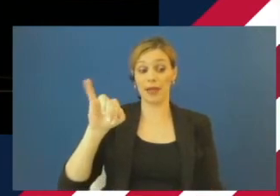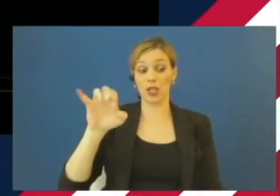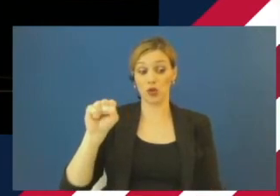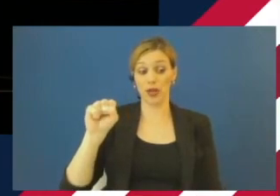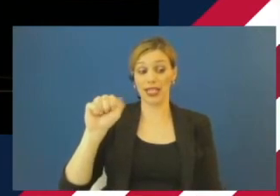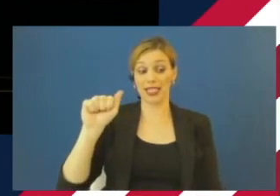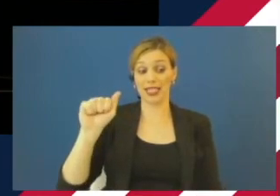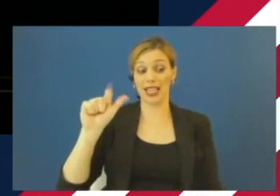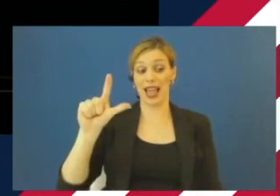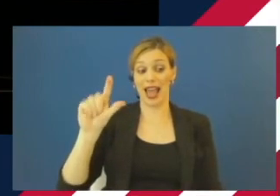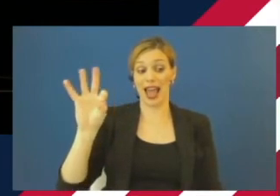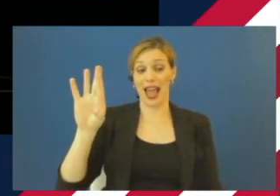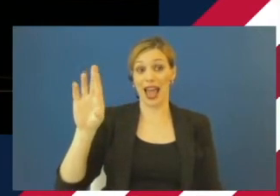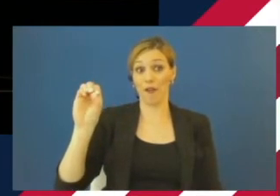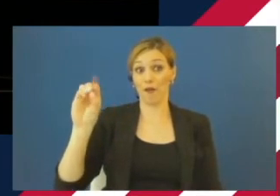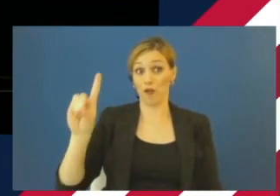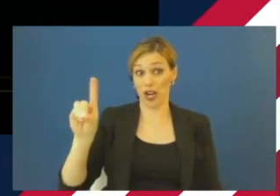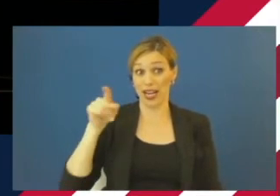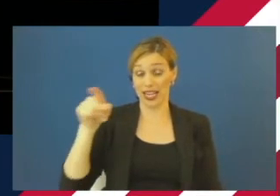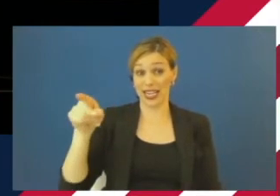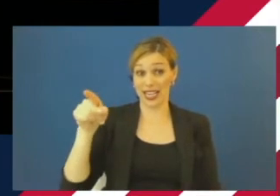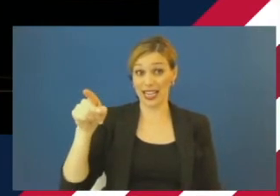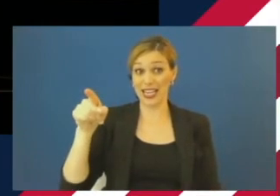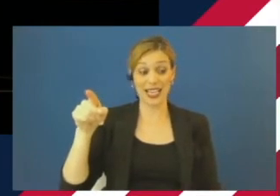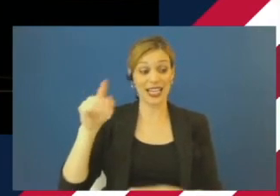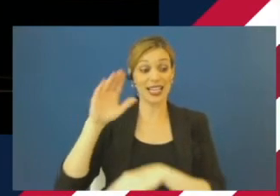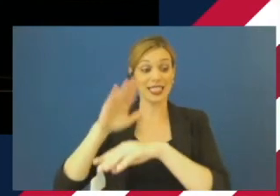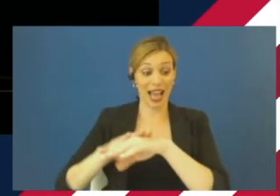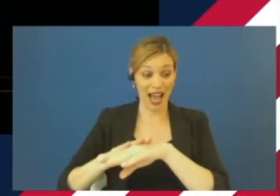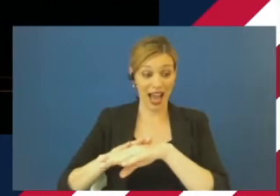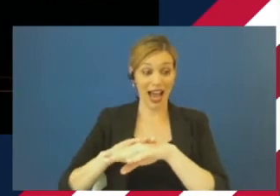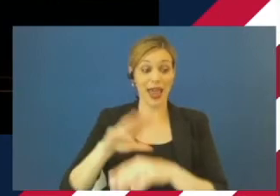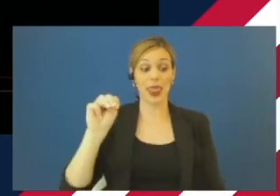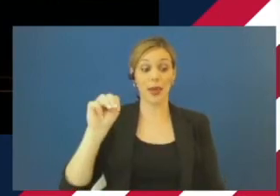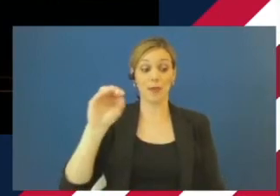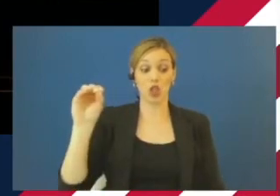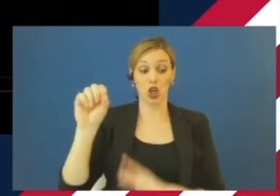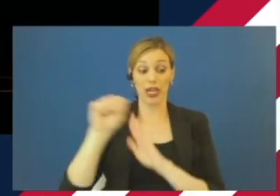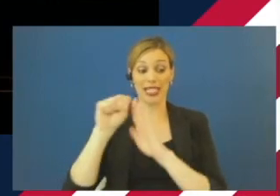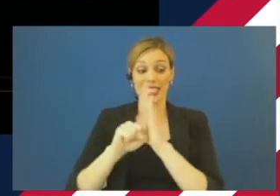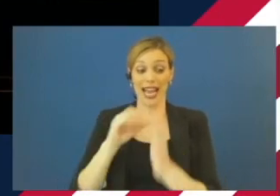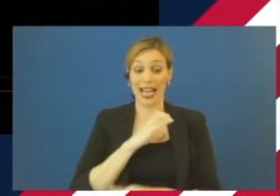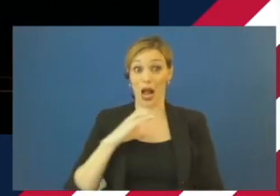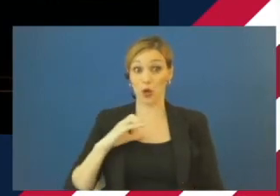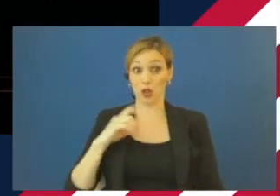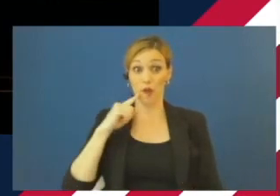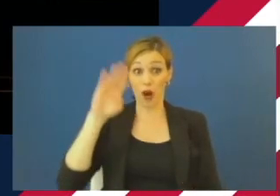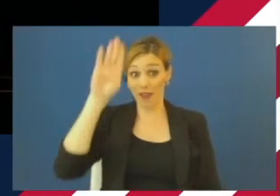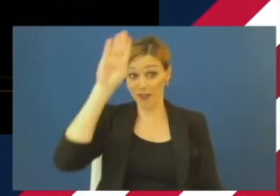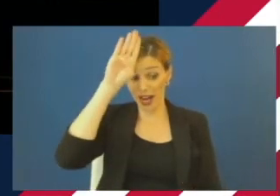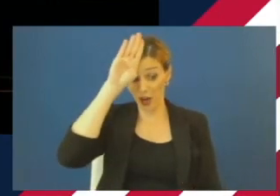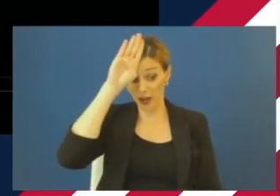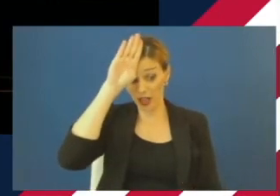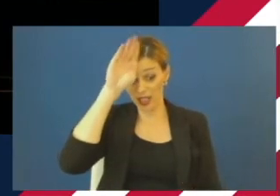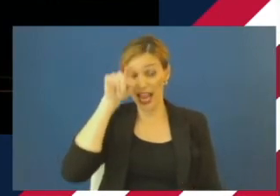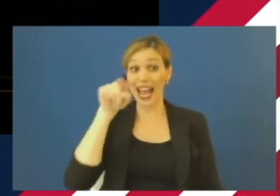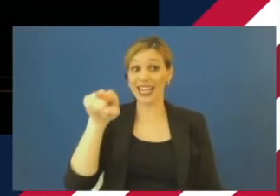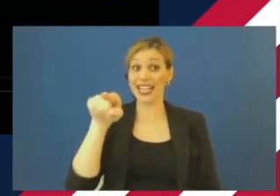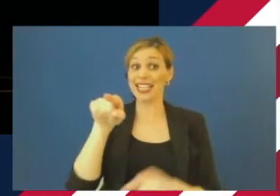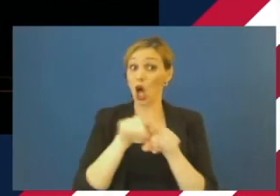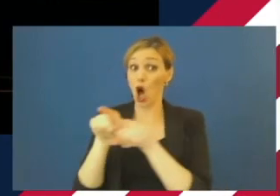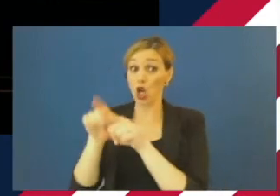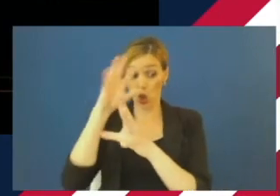the Missouri State Council of Firefighters and president of St. Louis IAFF